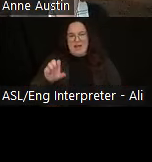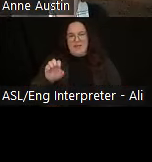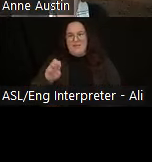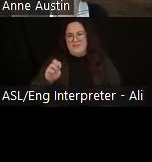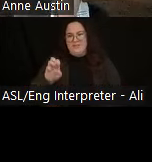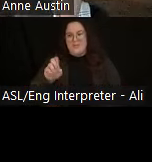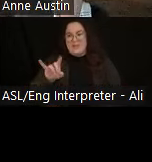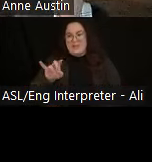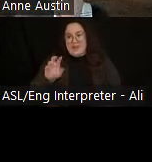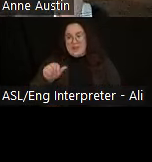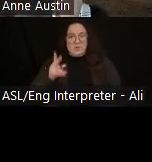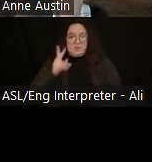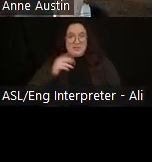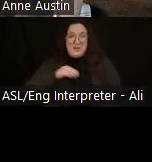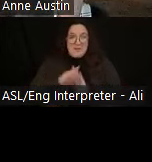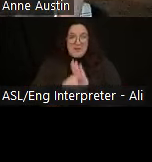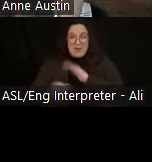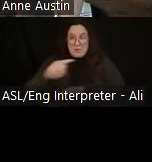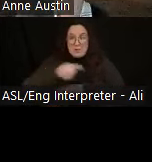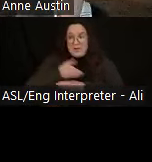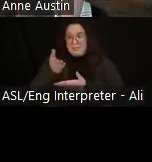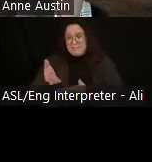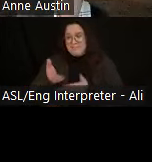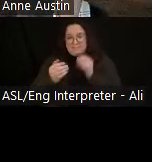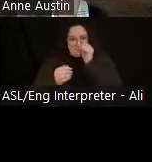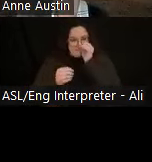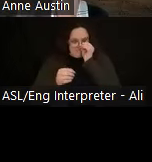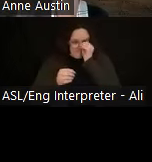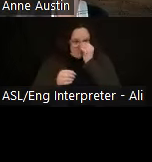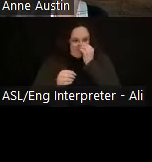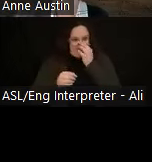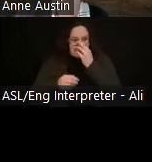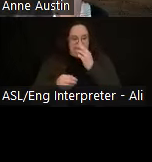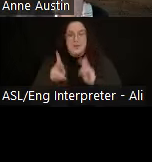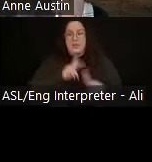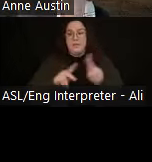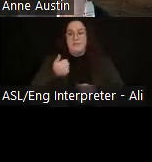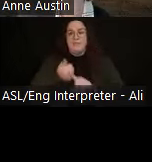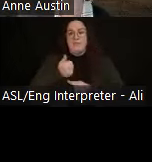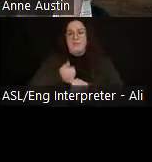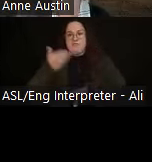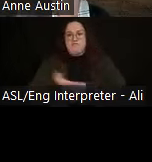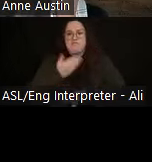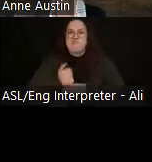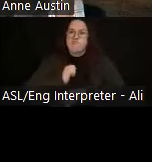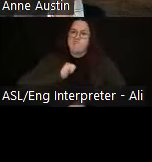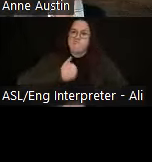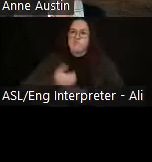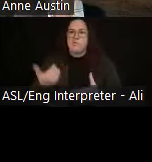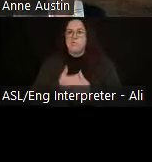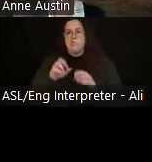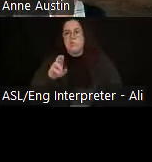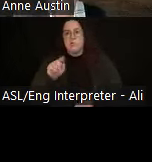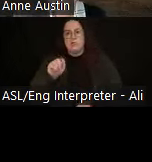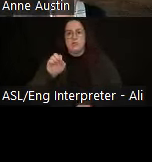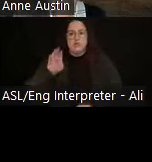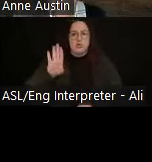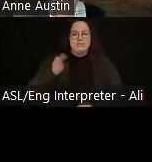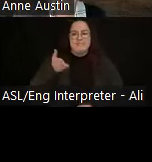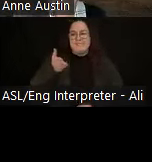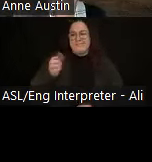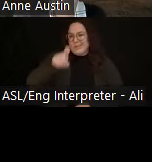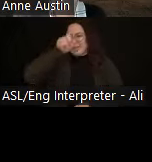It's the village of the workmen who cut and decorated the royal tombs in Egypt during its new kingdom period. This village belonged